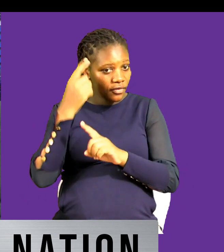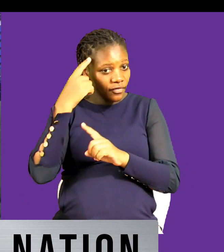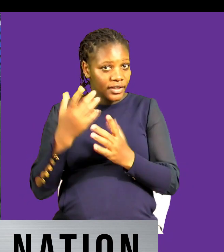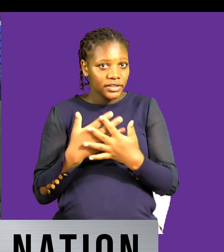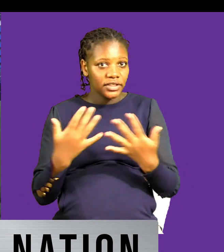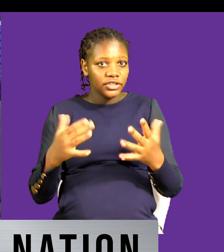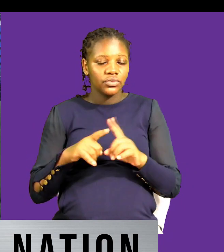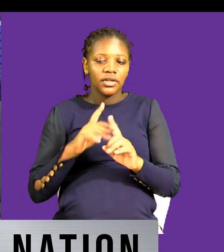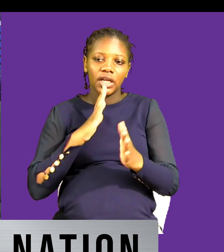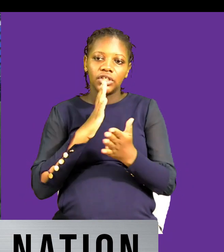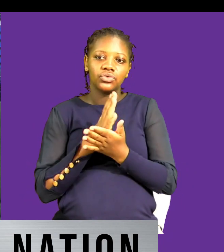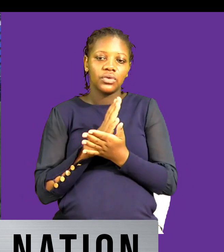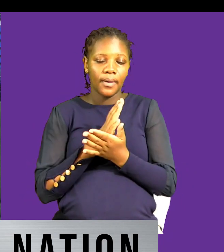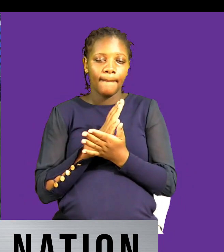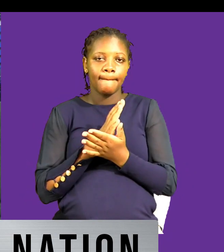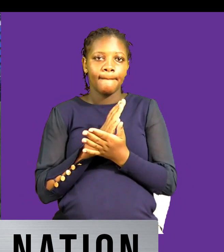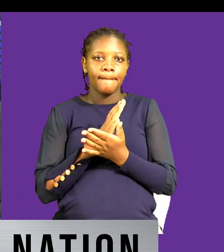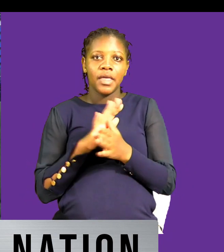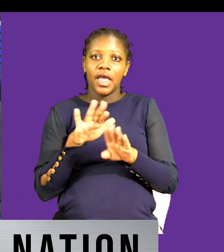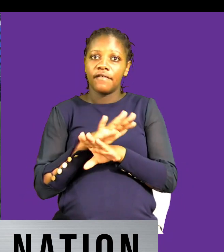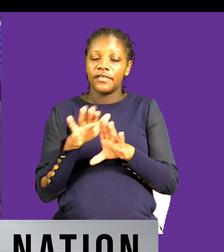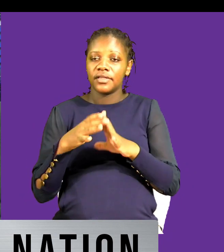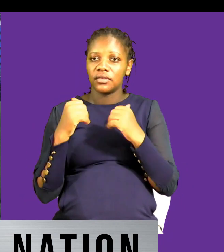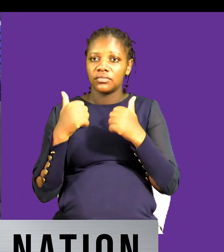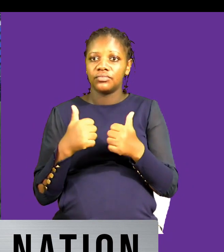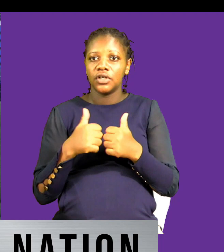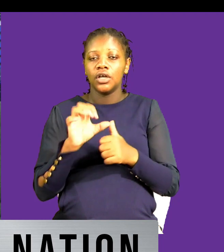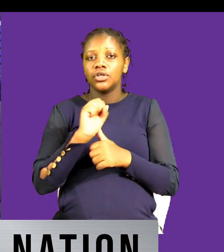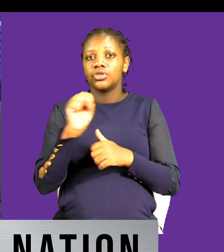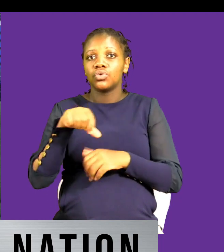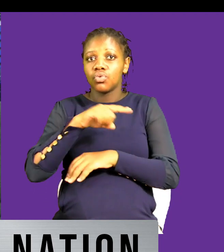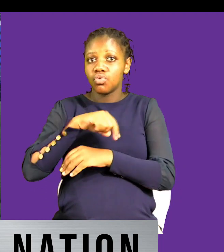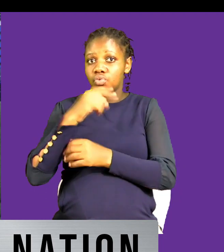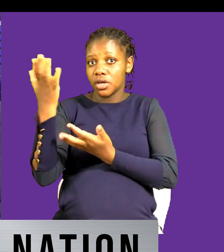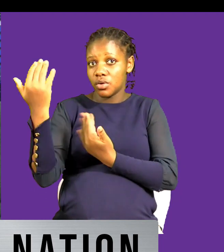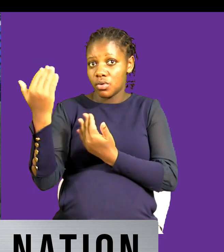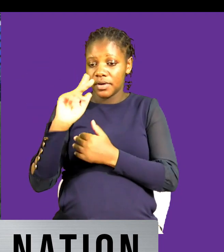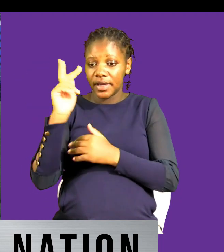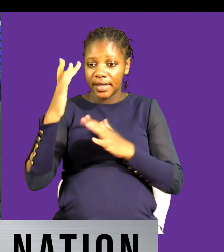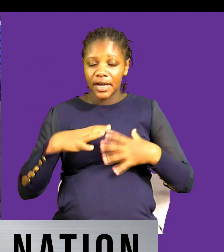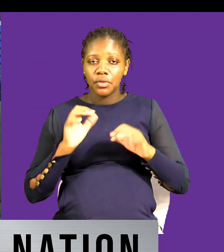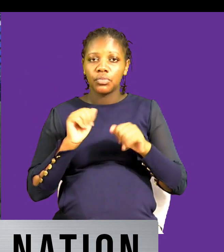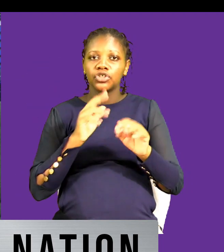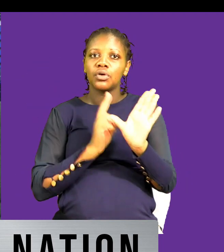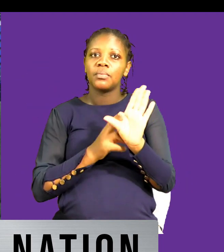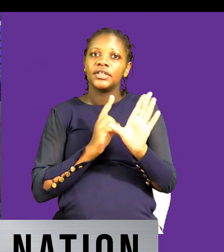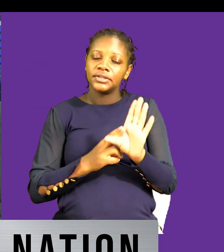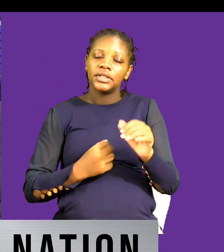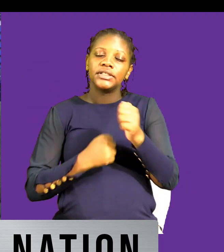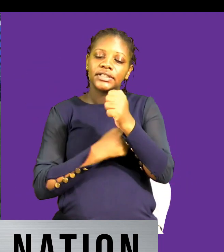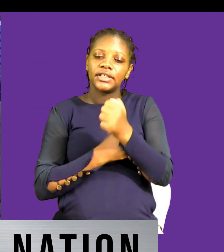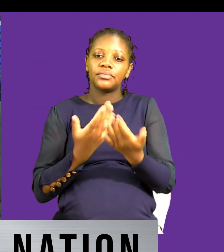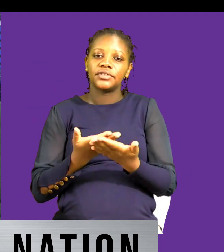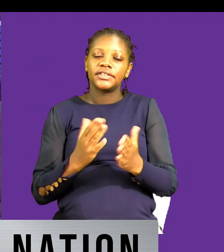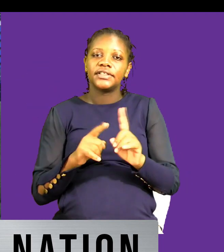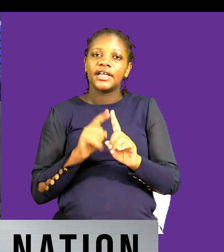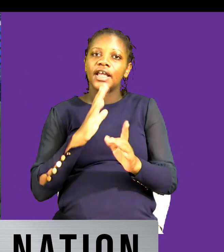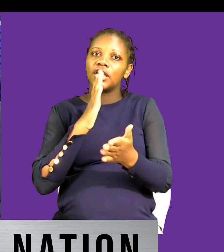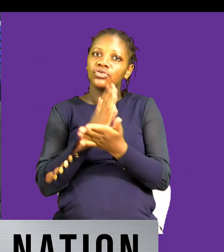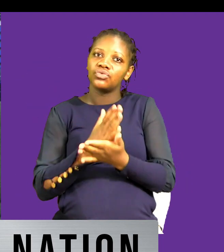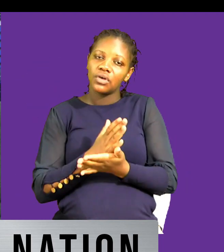that it gets where it's supposed to go. So we hope that Wananchi are going to be part of this, support this, and ensure that